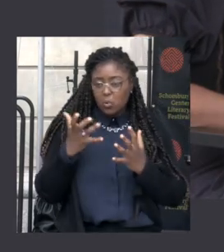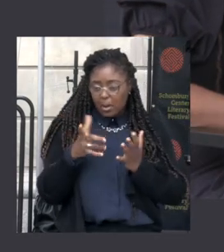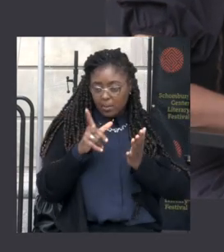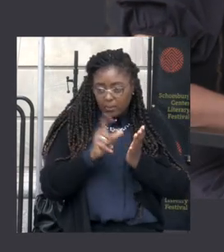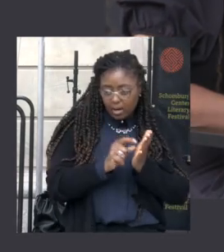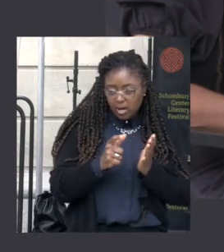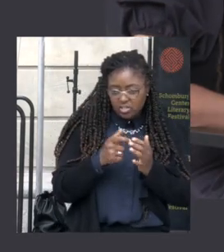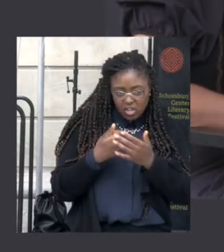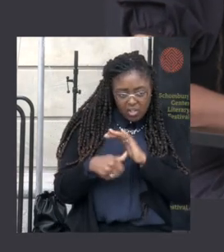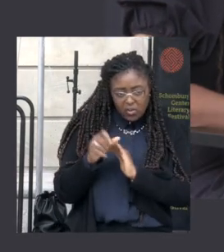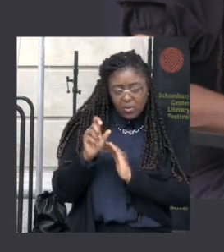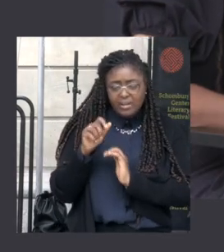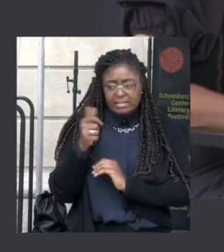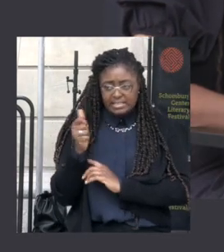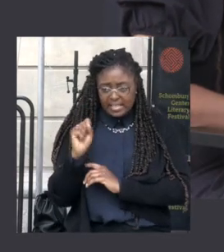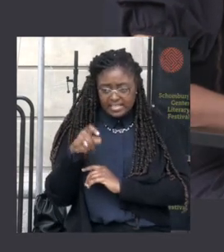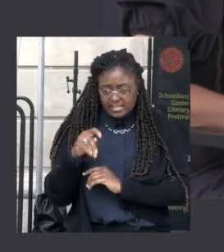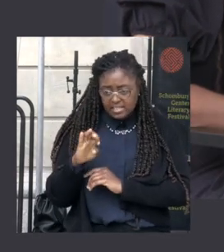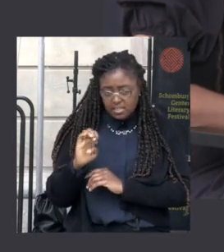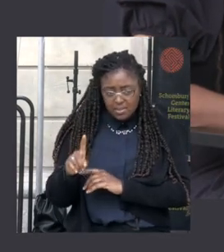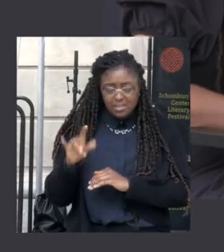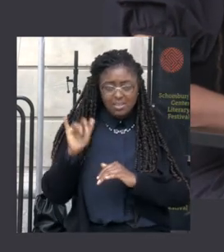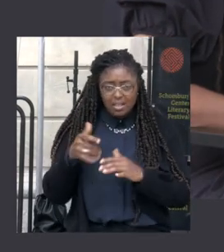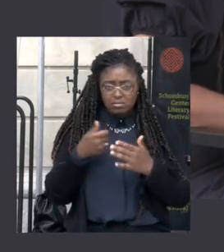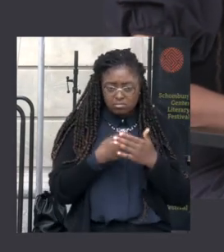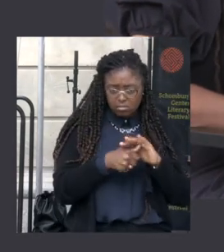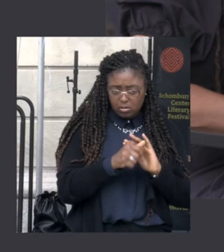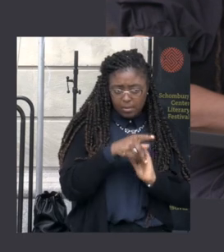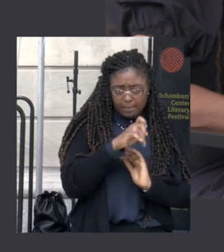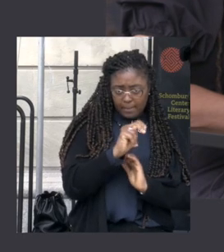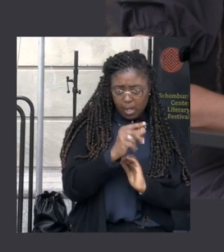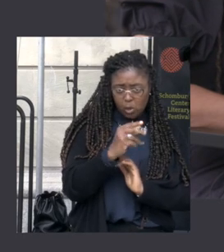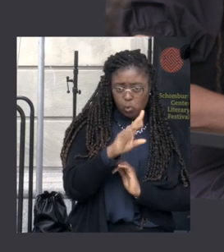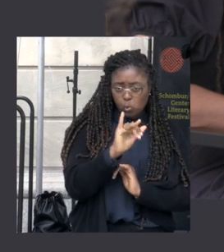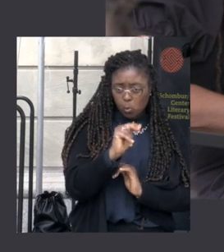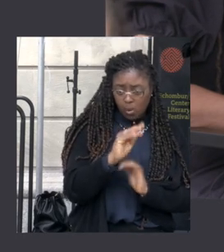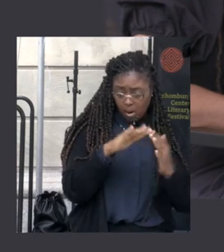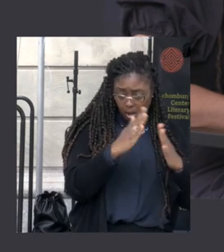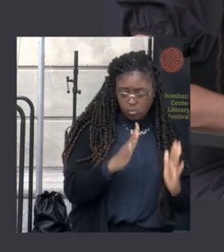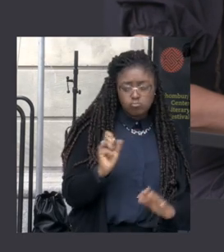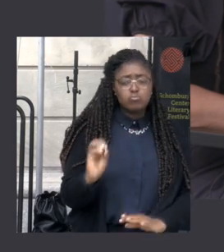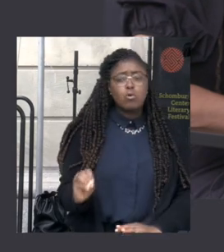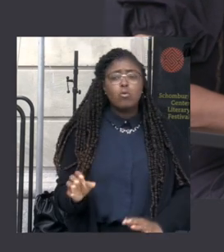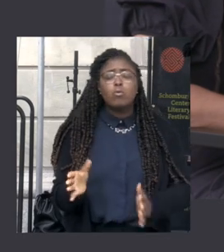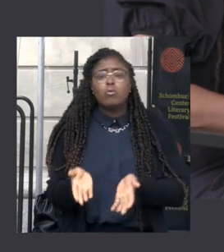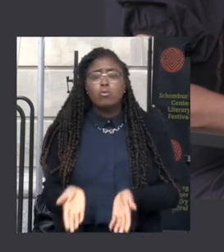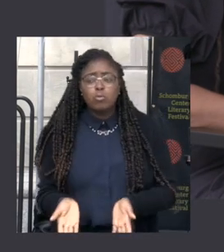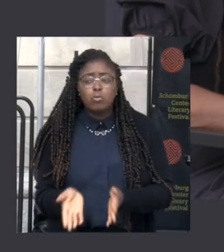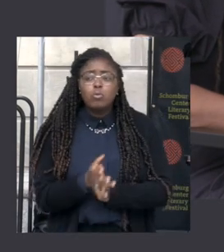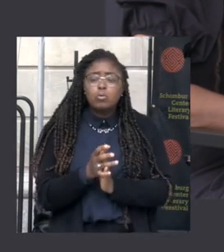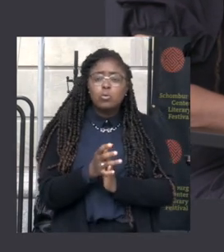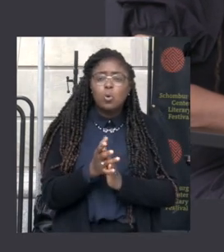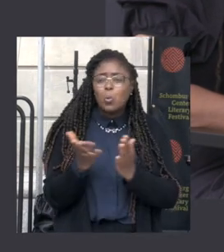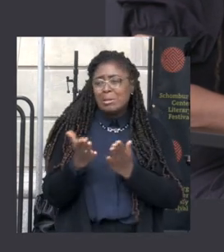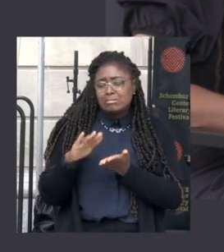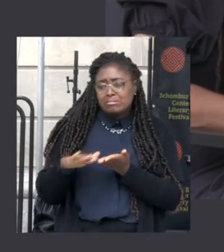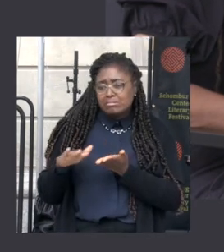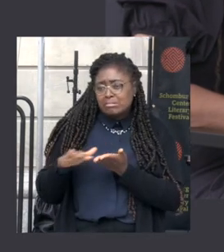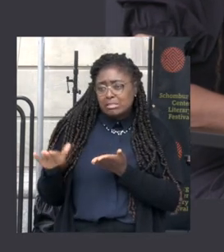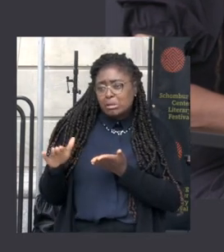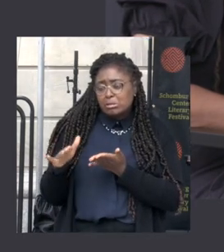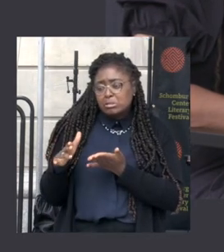10 Speed, which is part of Penguin Random House. Sure. So what is the excuse that the